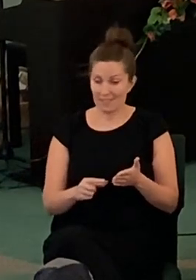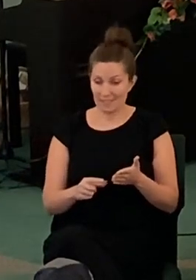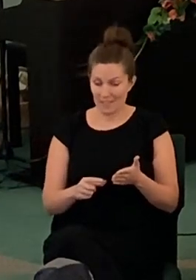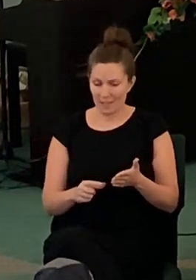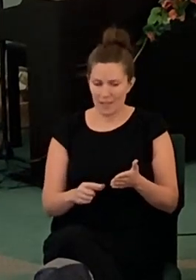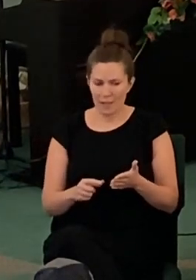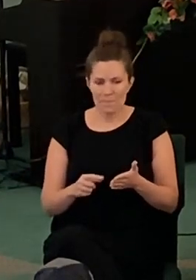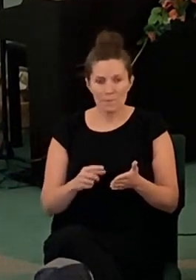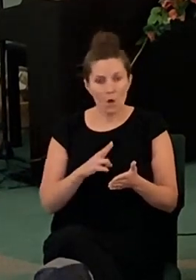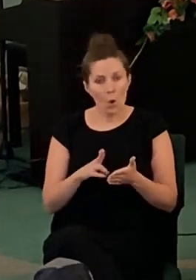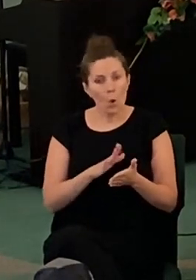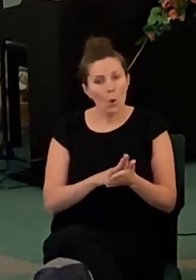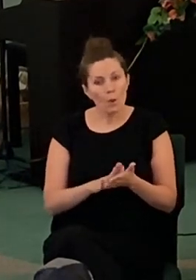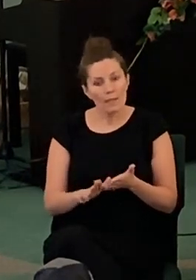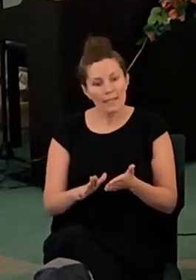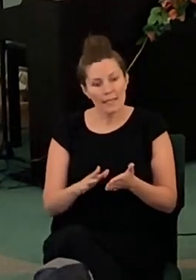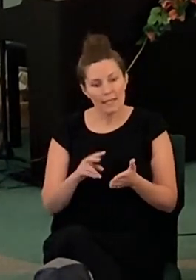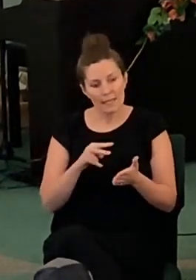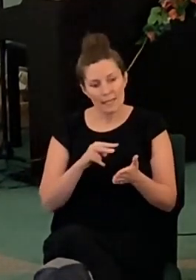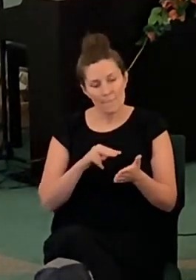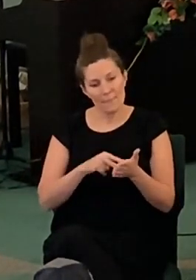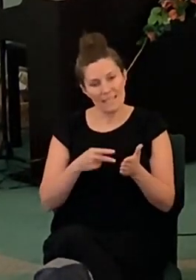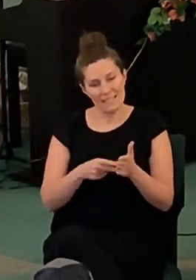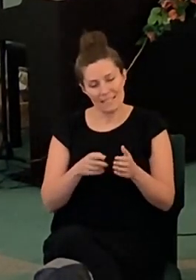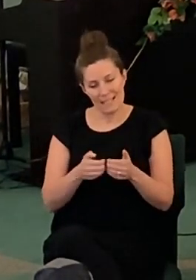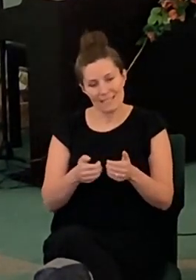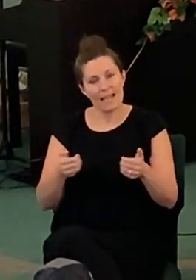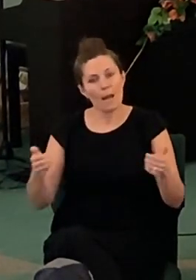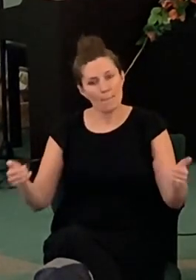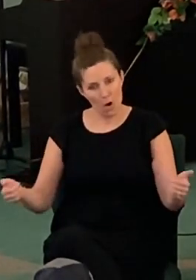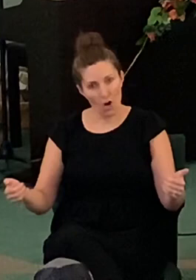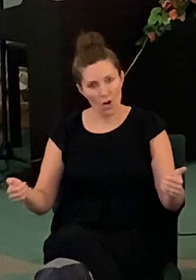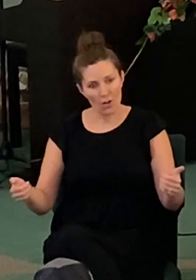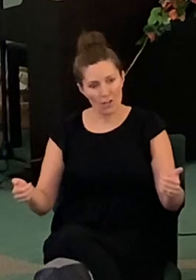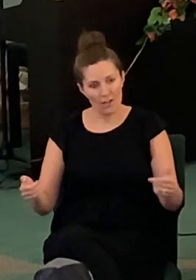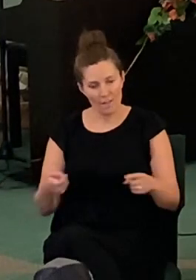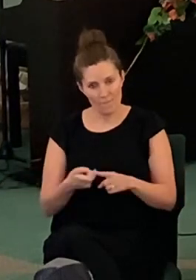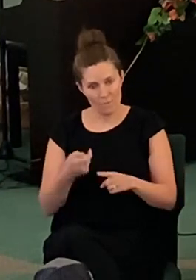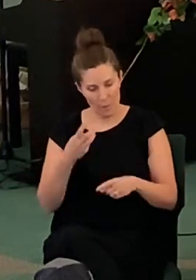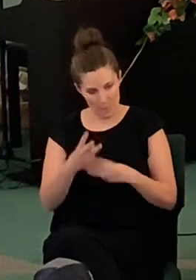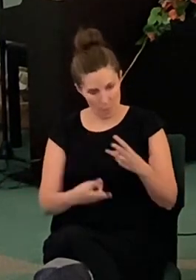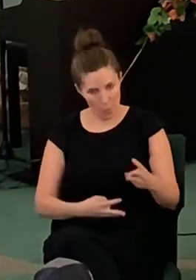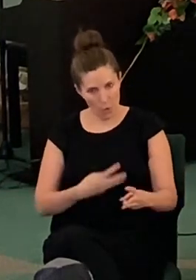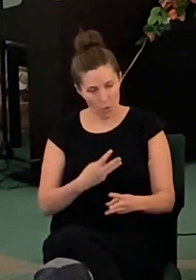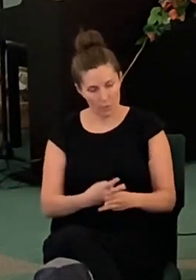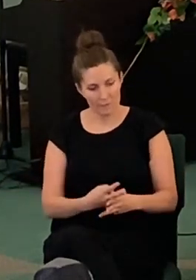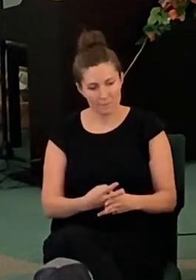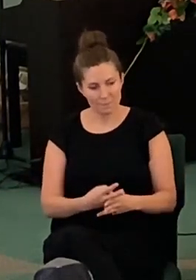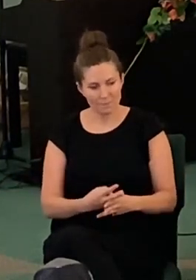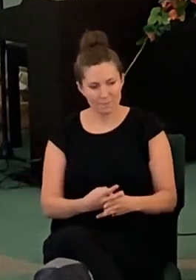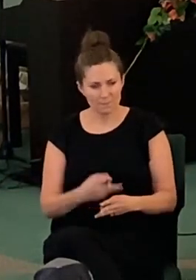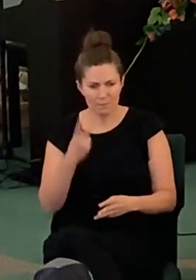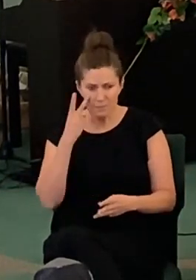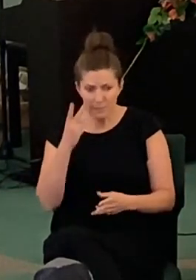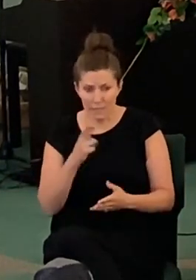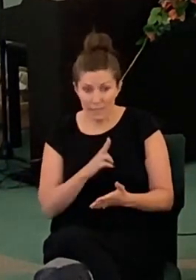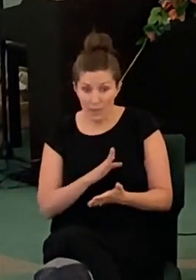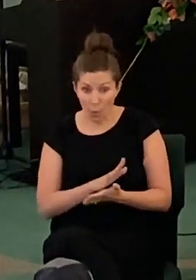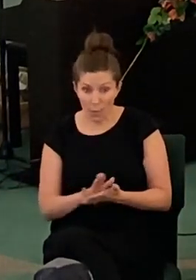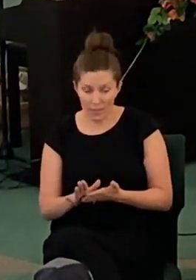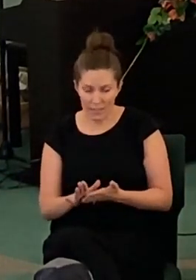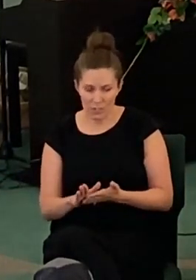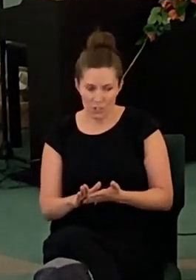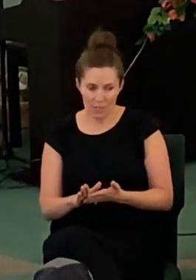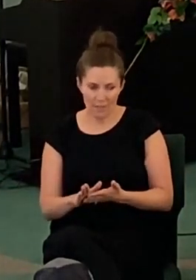set apart, to be separated for God from the world. And see, holiness should